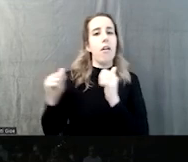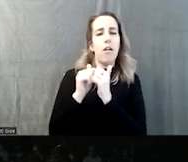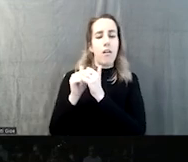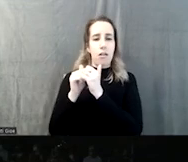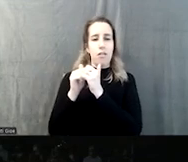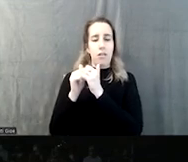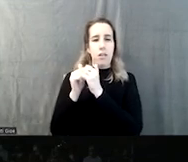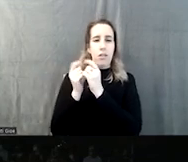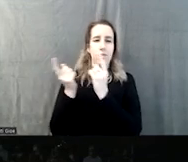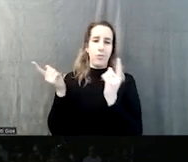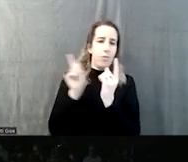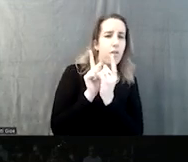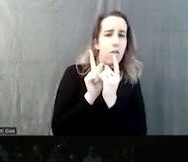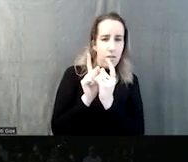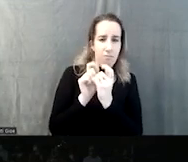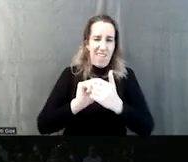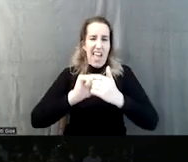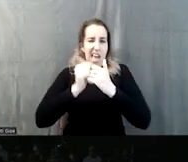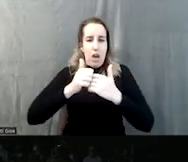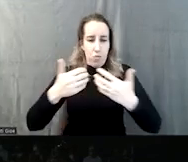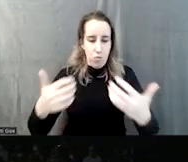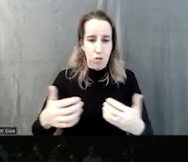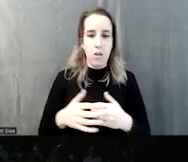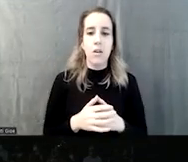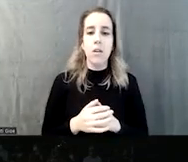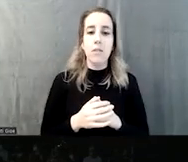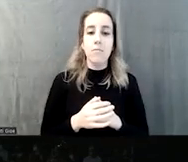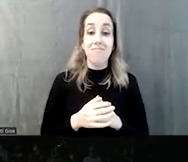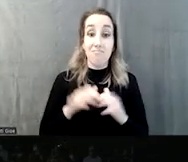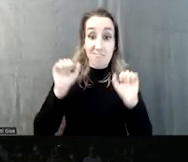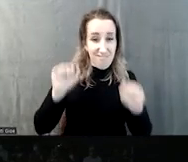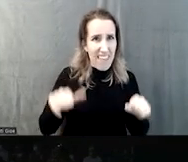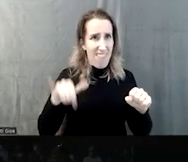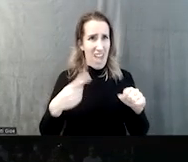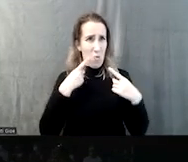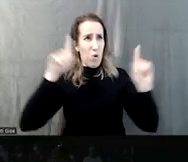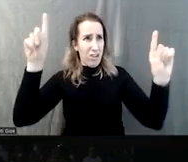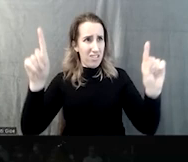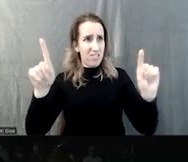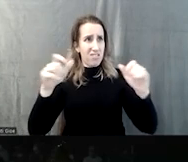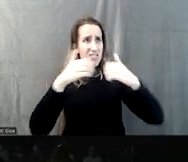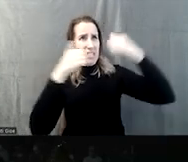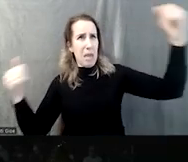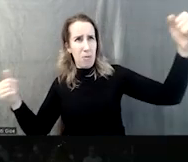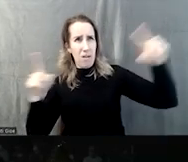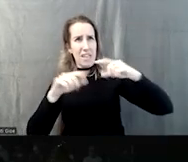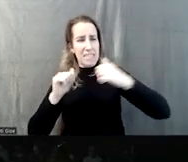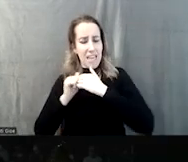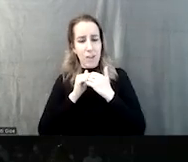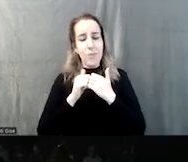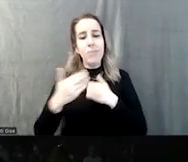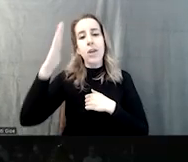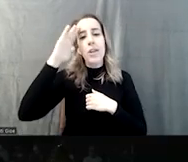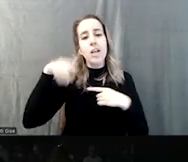in? How can we, can this work? And we'd also send each other voice notes throughout